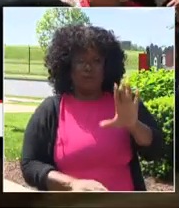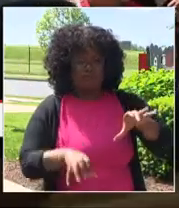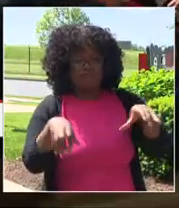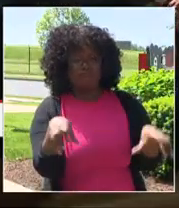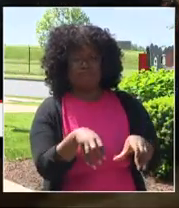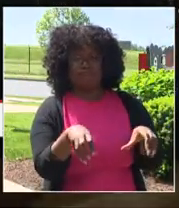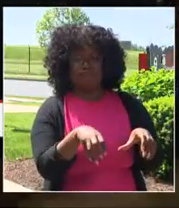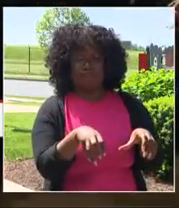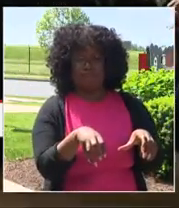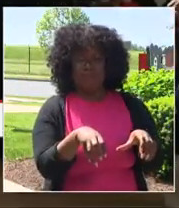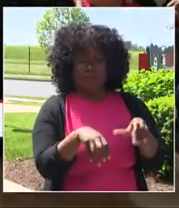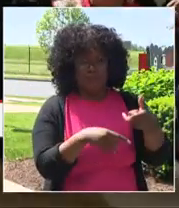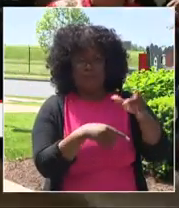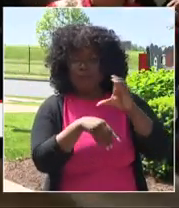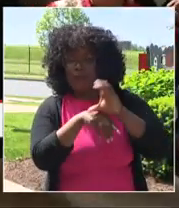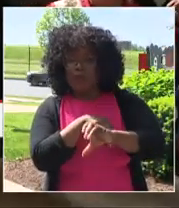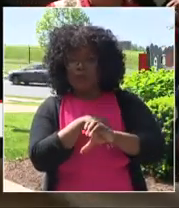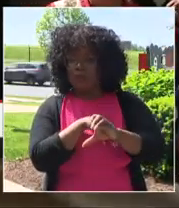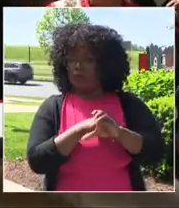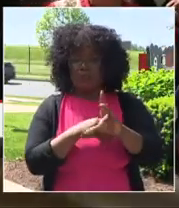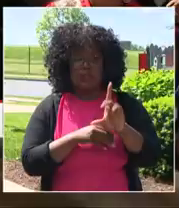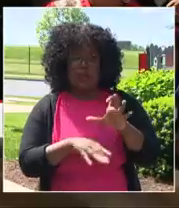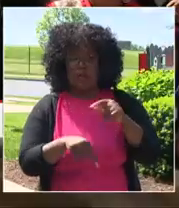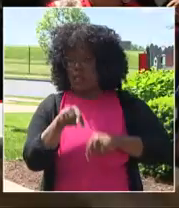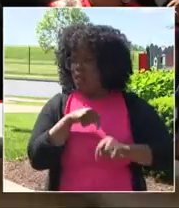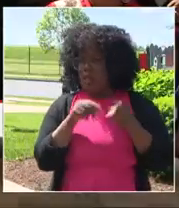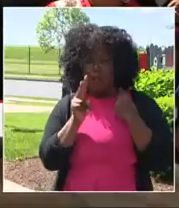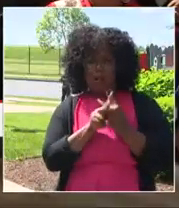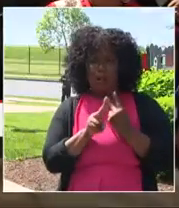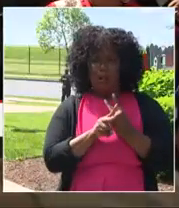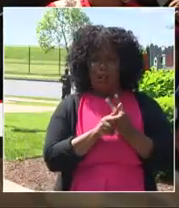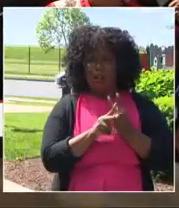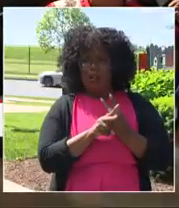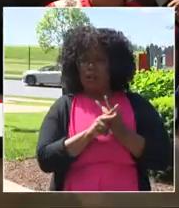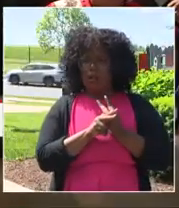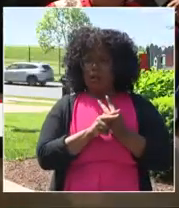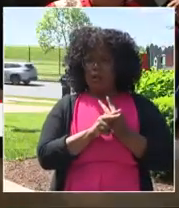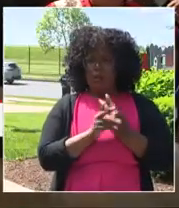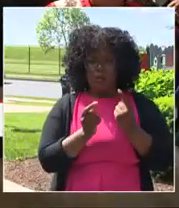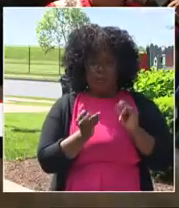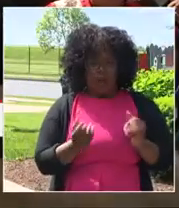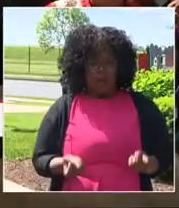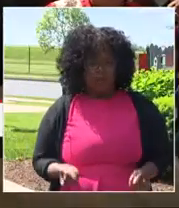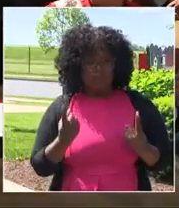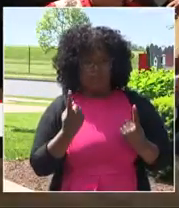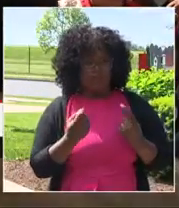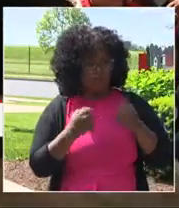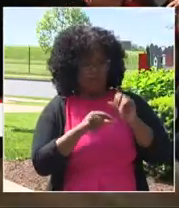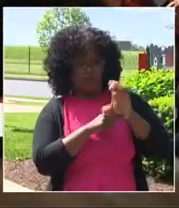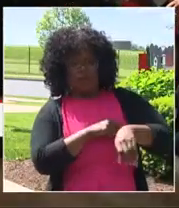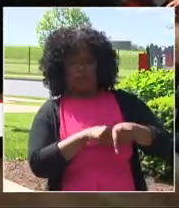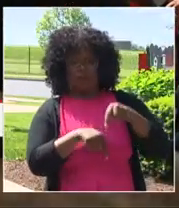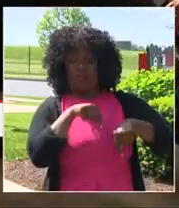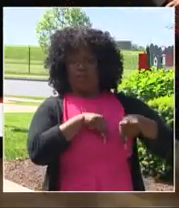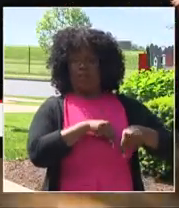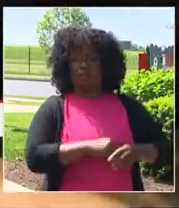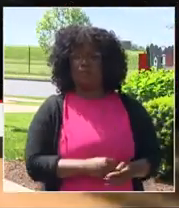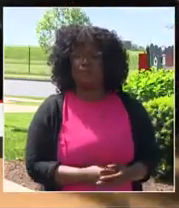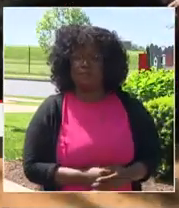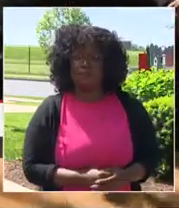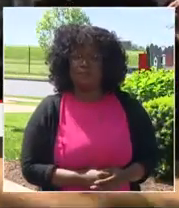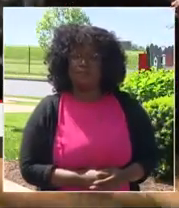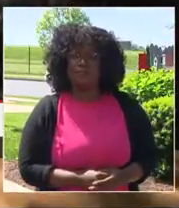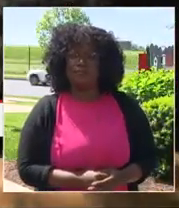to FY24 spending levels by omitting a long-time